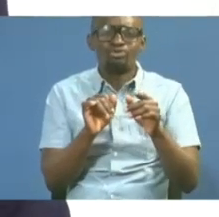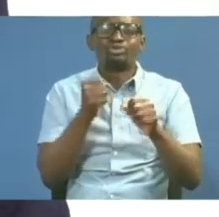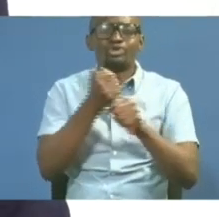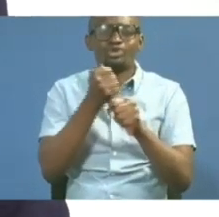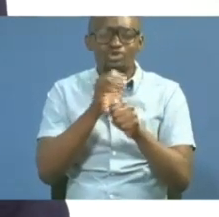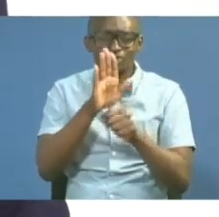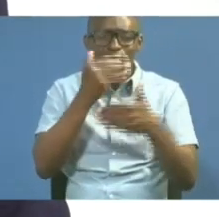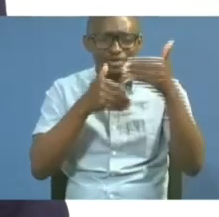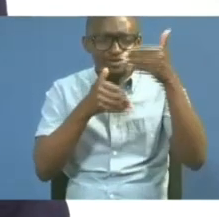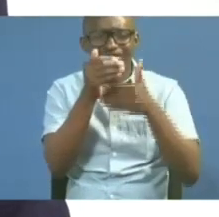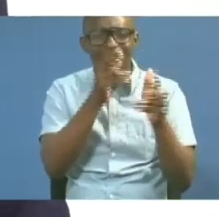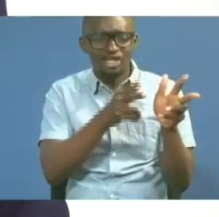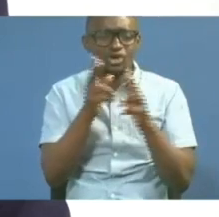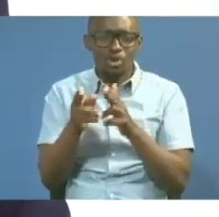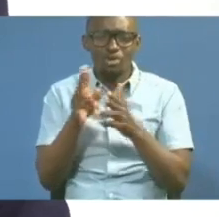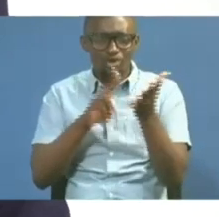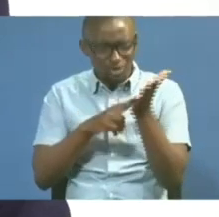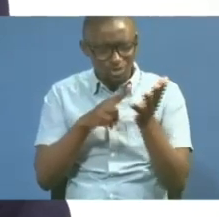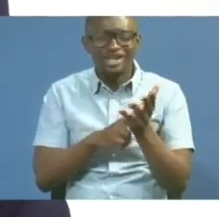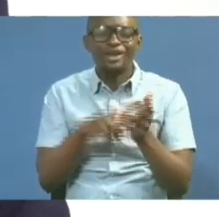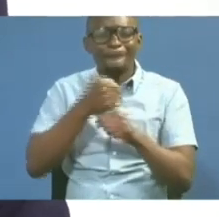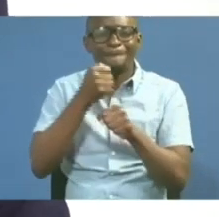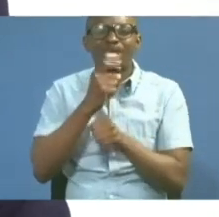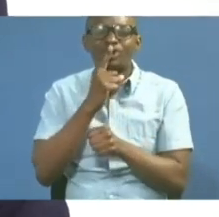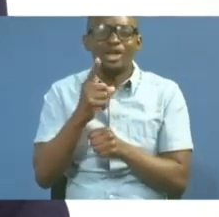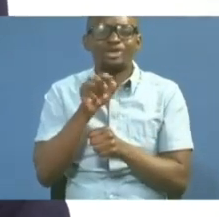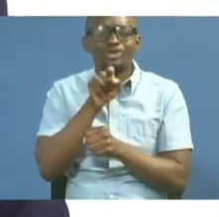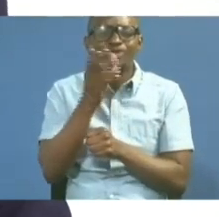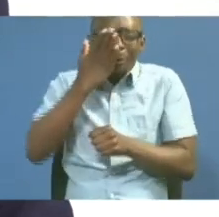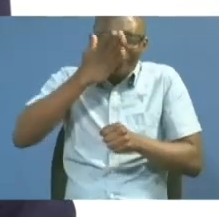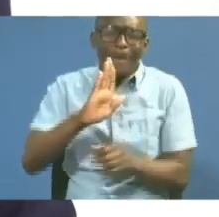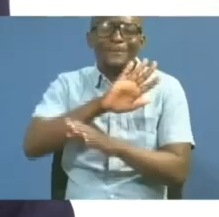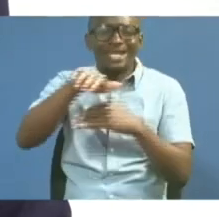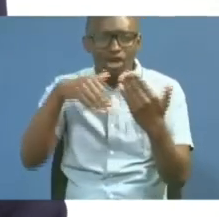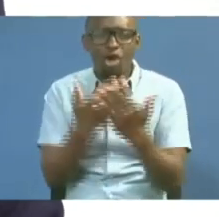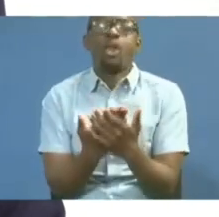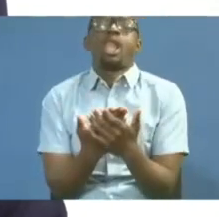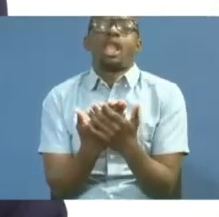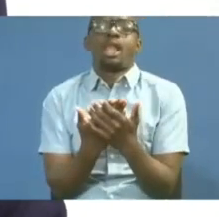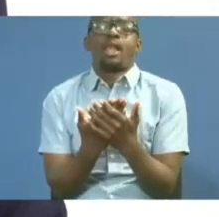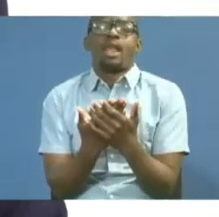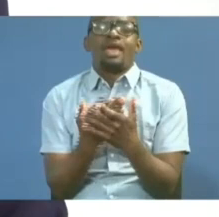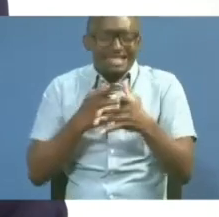you do your university common units. You ensure that you complete them.